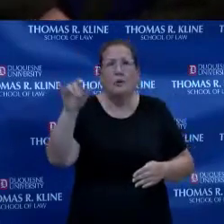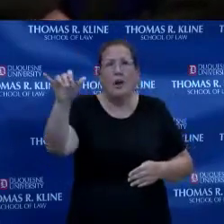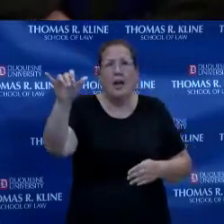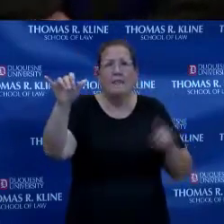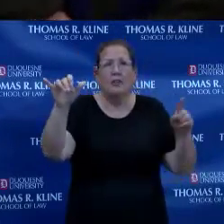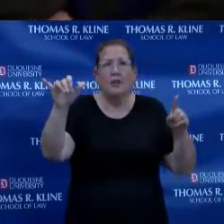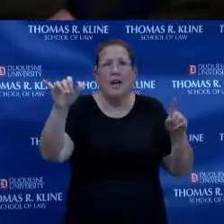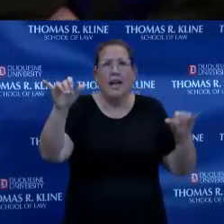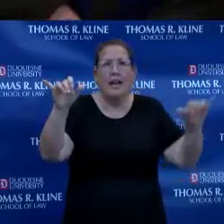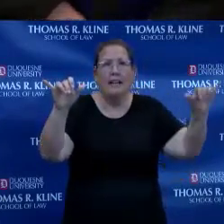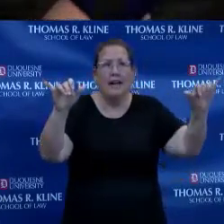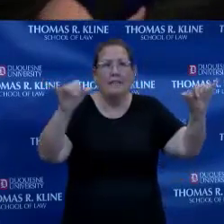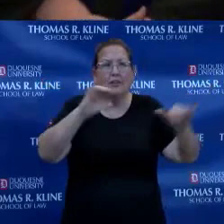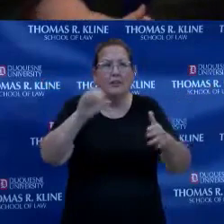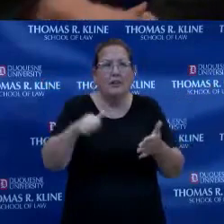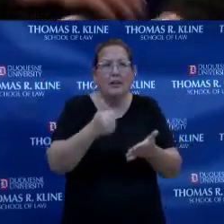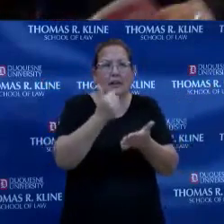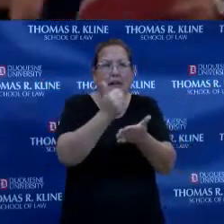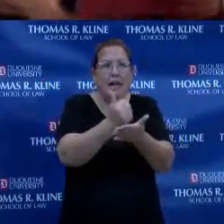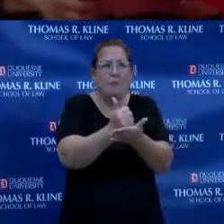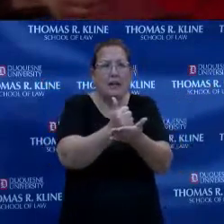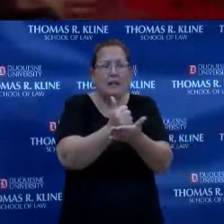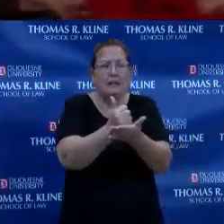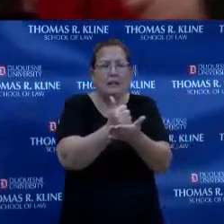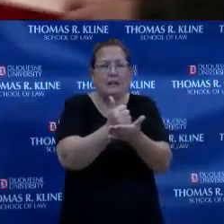ever. Amen.